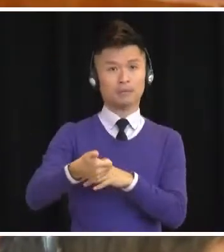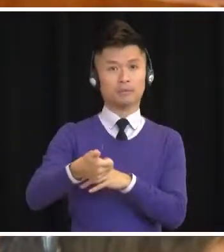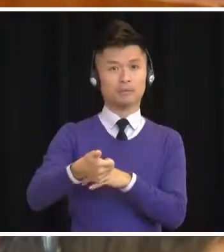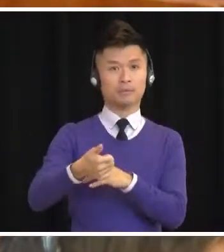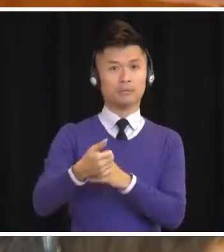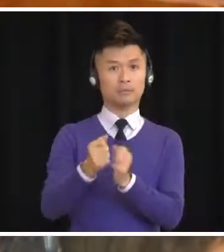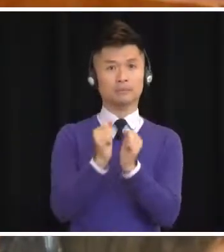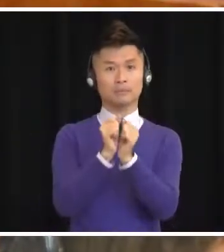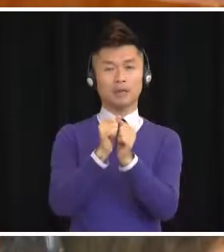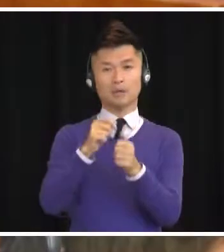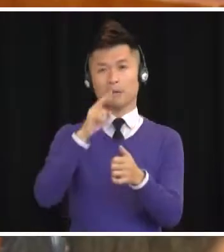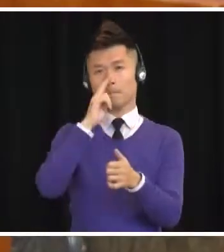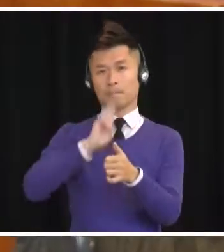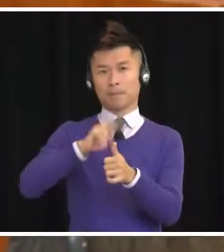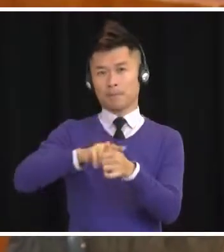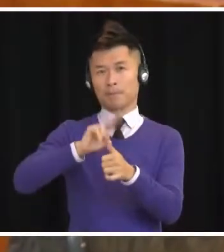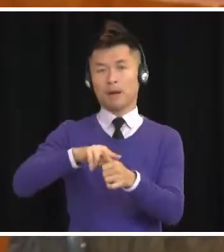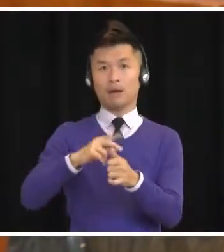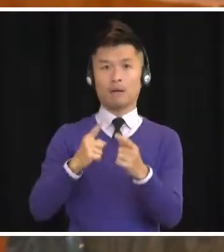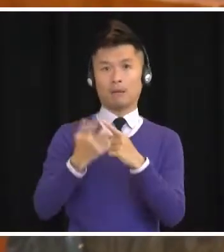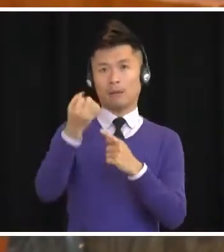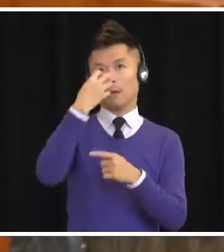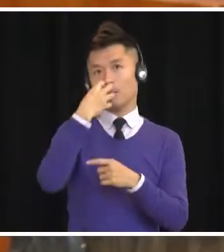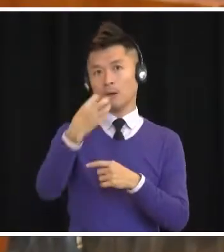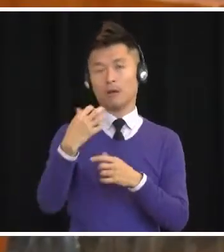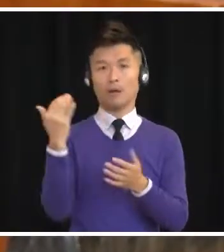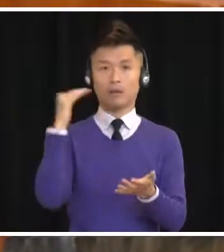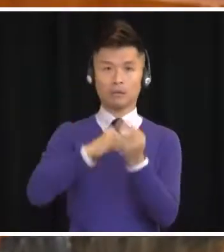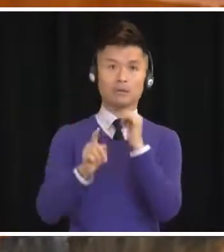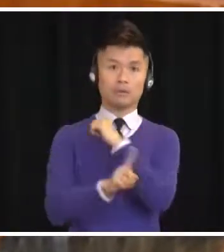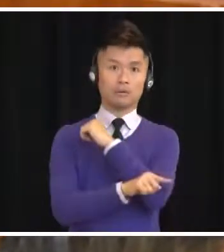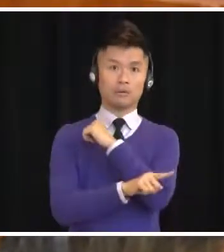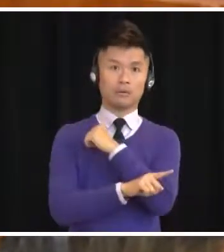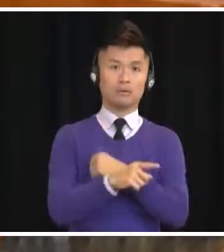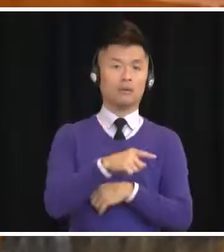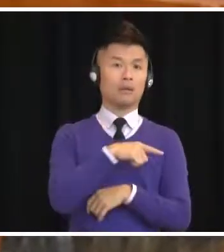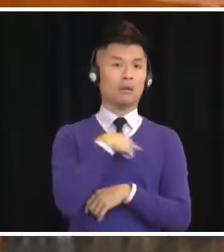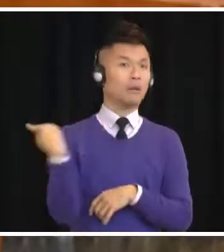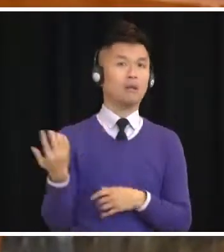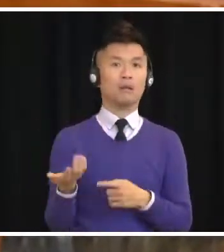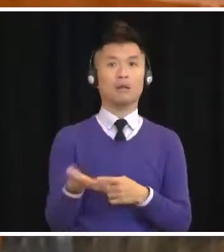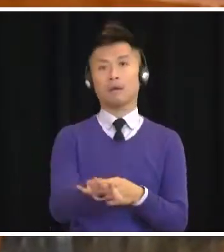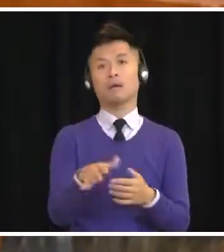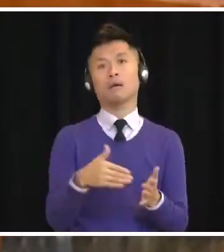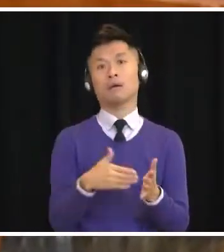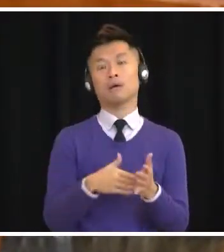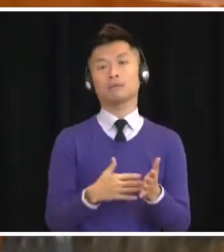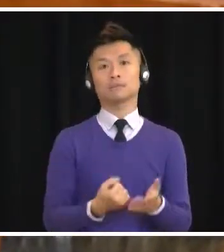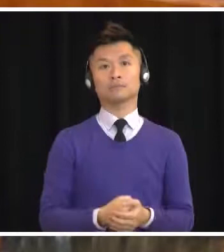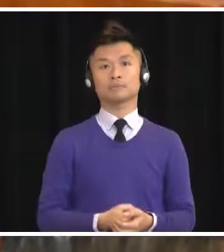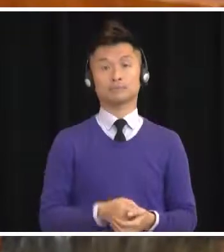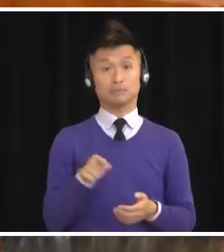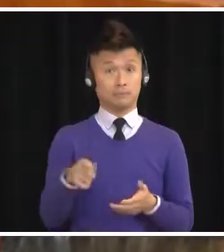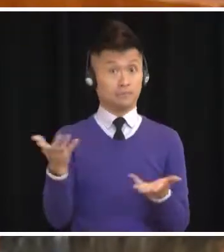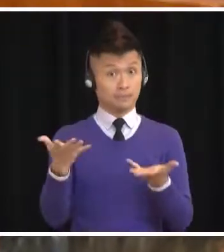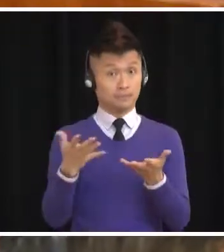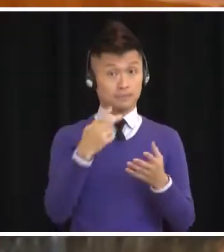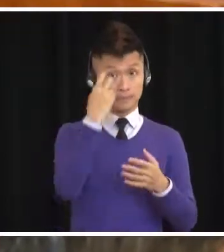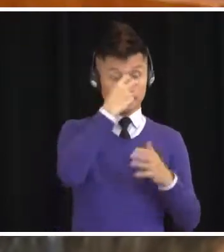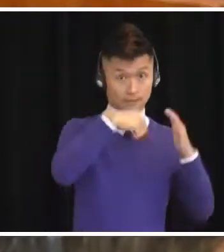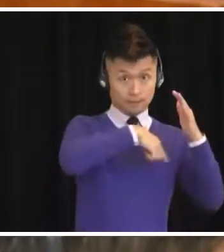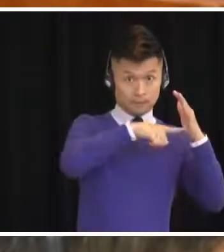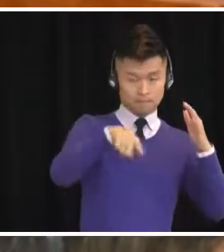At that reformatory school, the juvenile was harmed and the